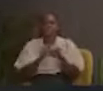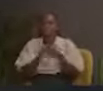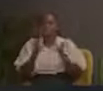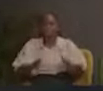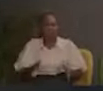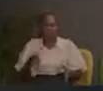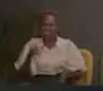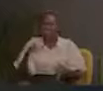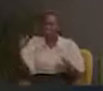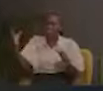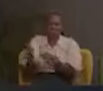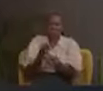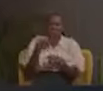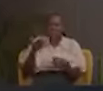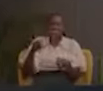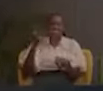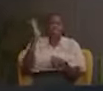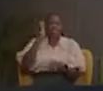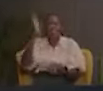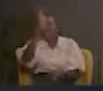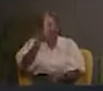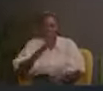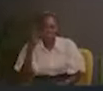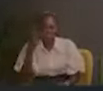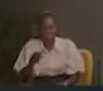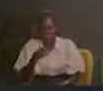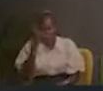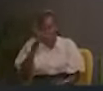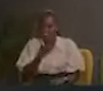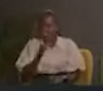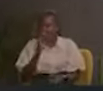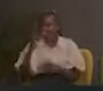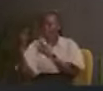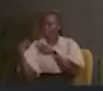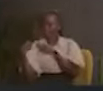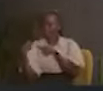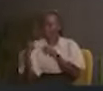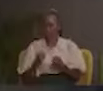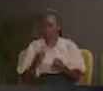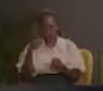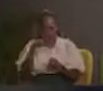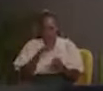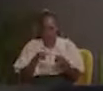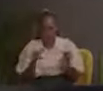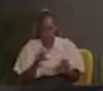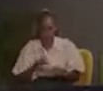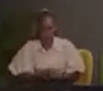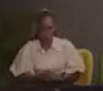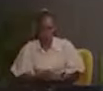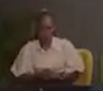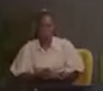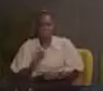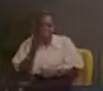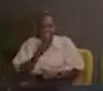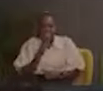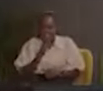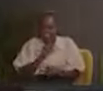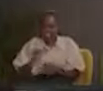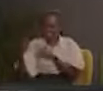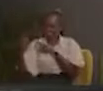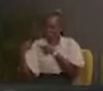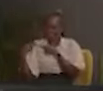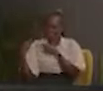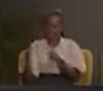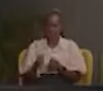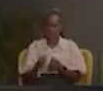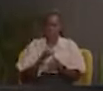things they will never see because there is a responsibility component to faith. Did you hear what I said? There is a